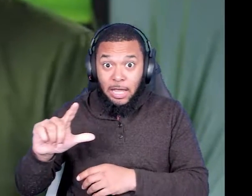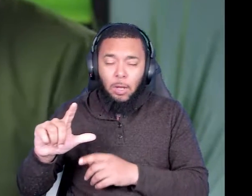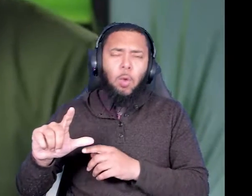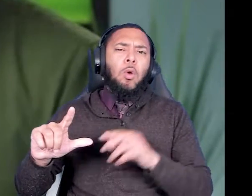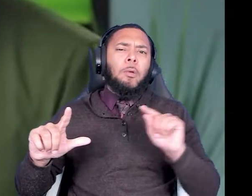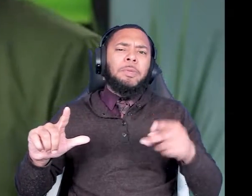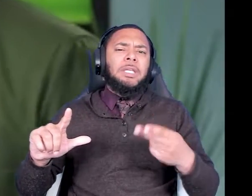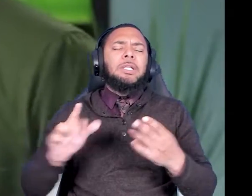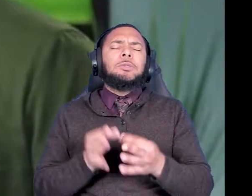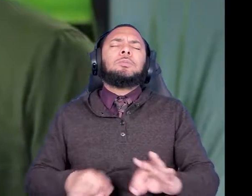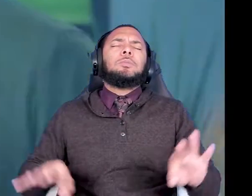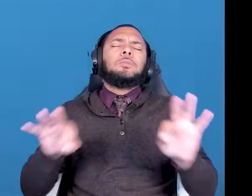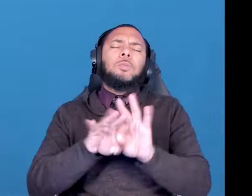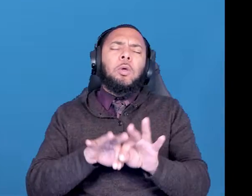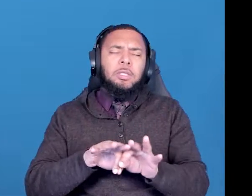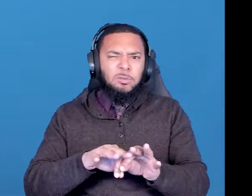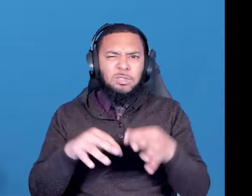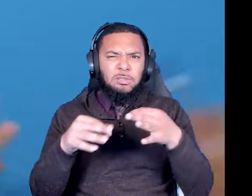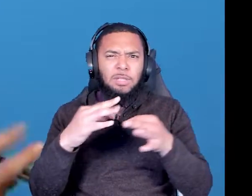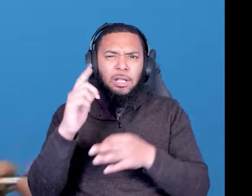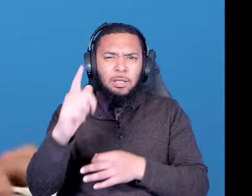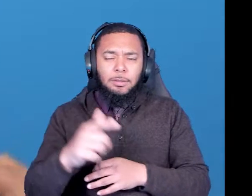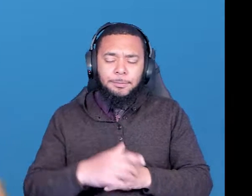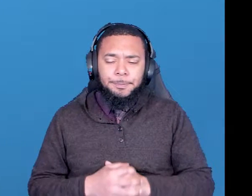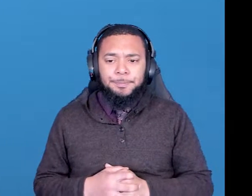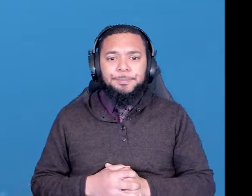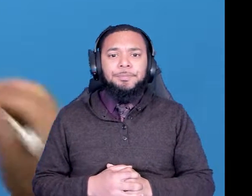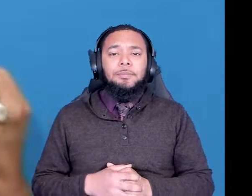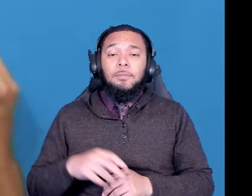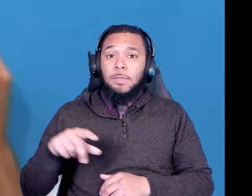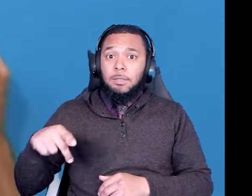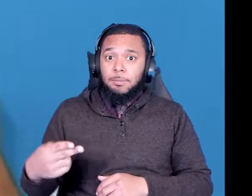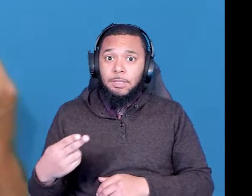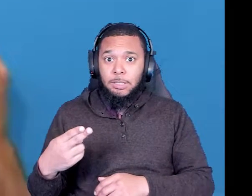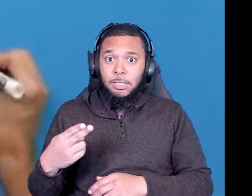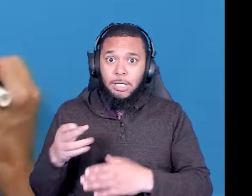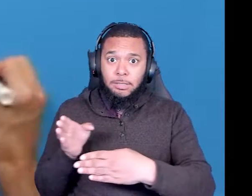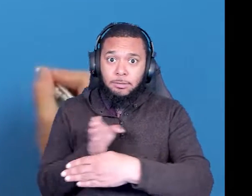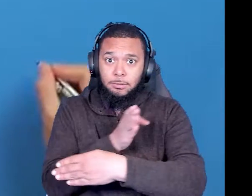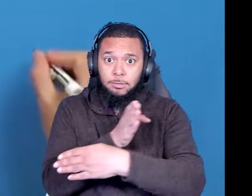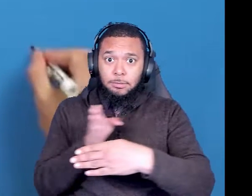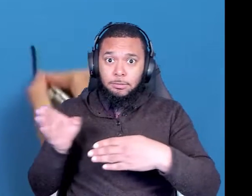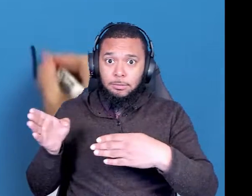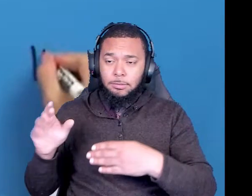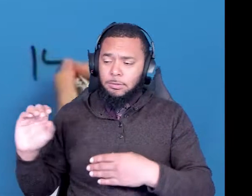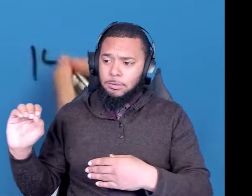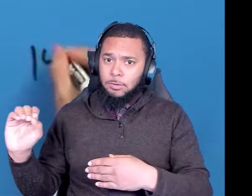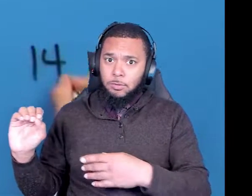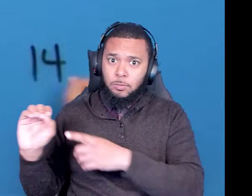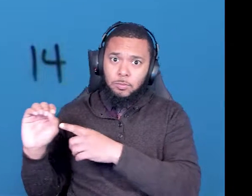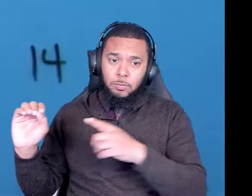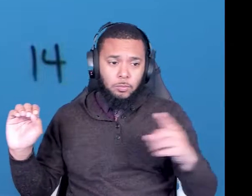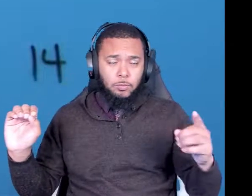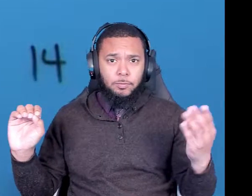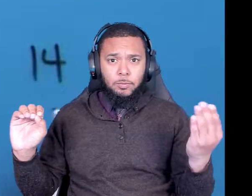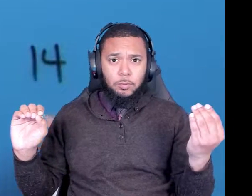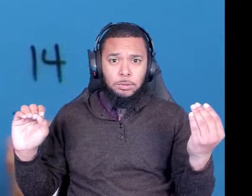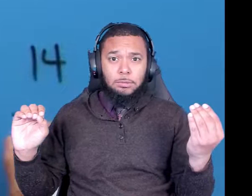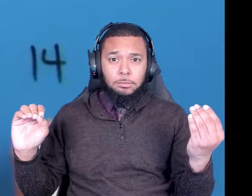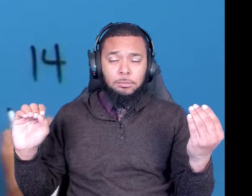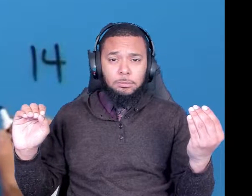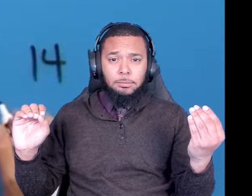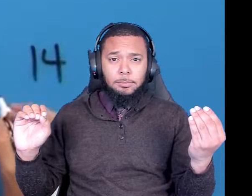later. The pH scale itself runs from 0 to 14,